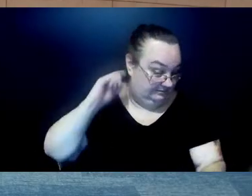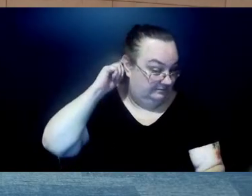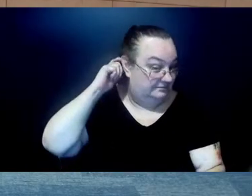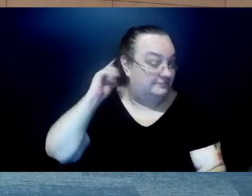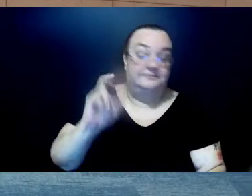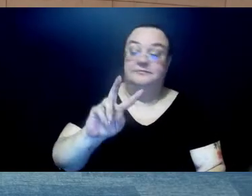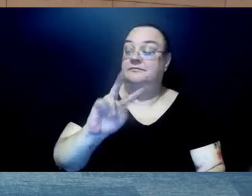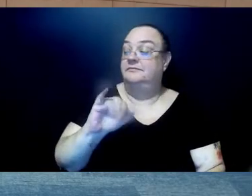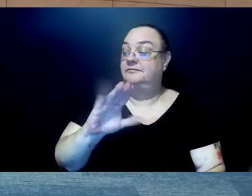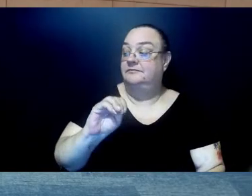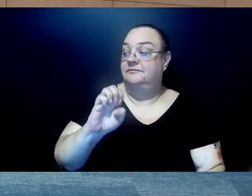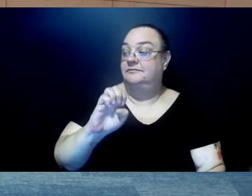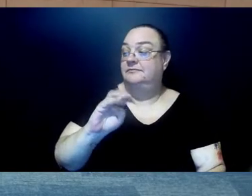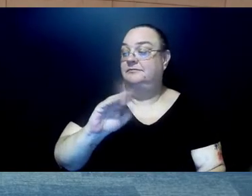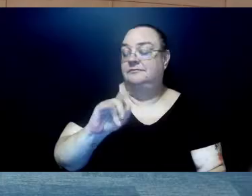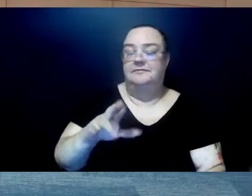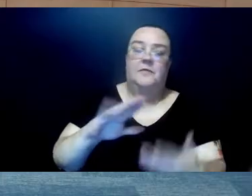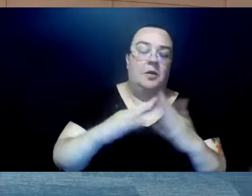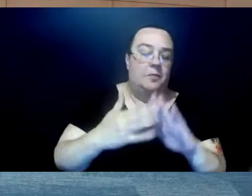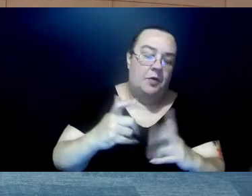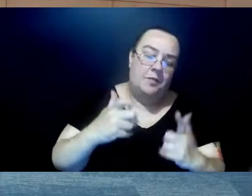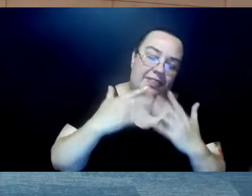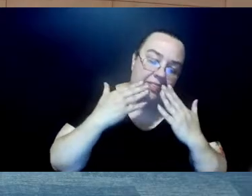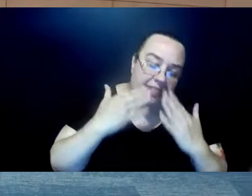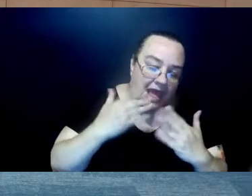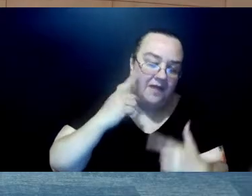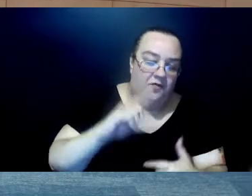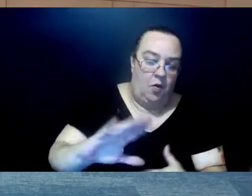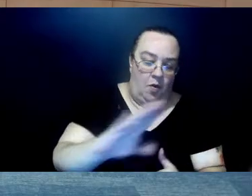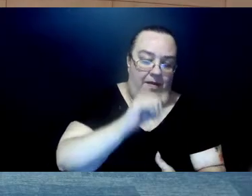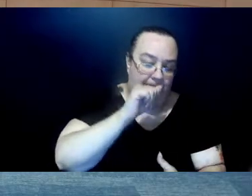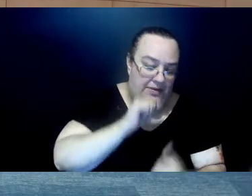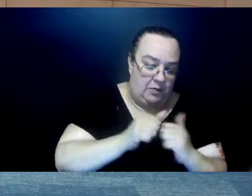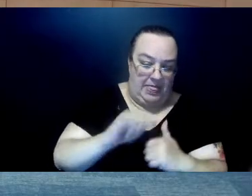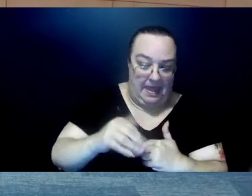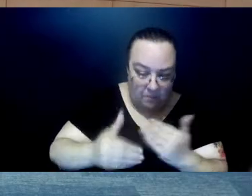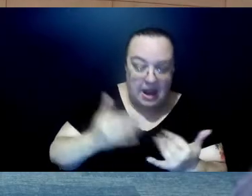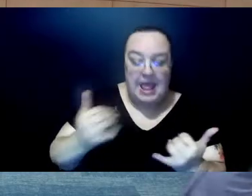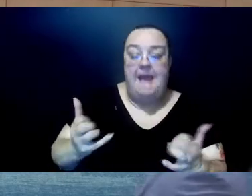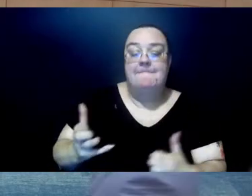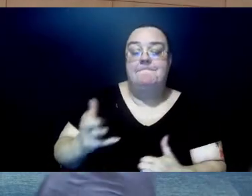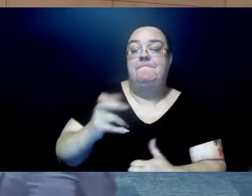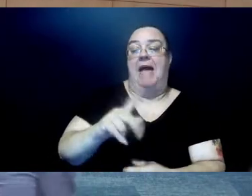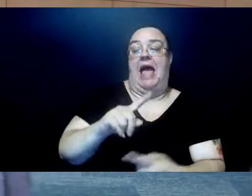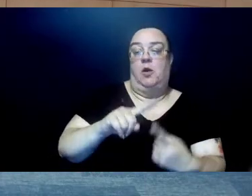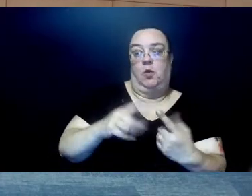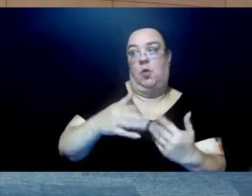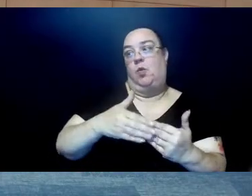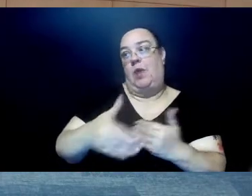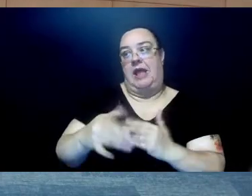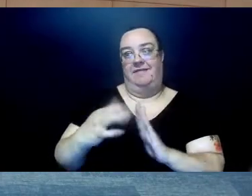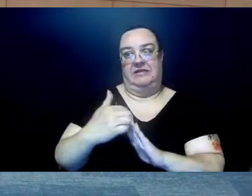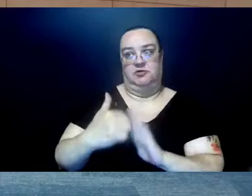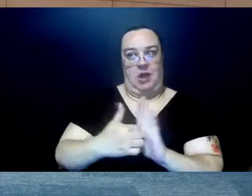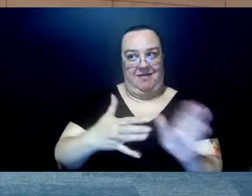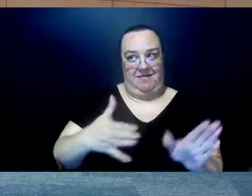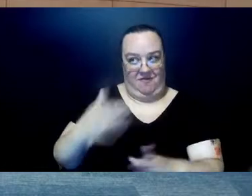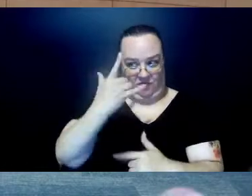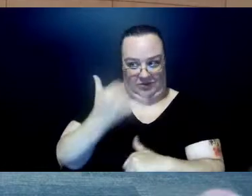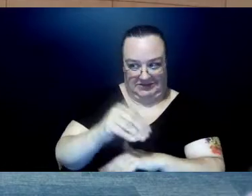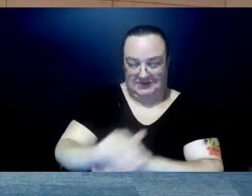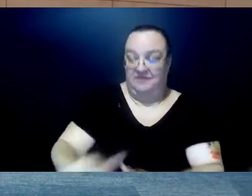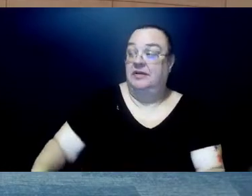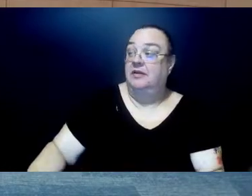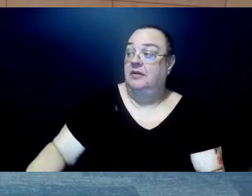Thank you, community, for your patience with that process. Now back to the rest of the agenda. The